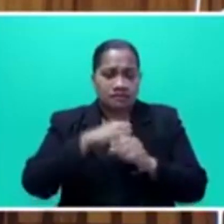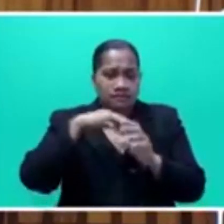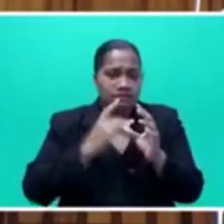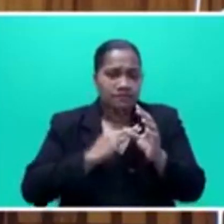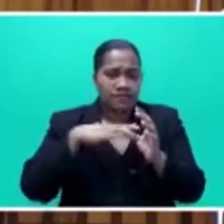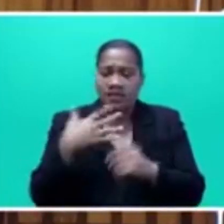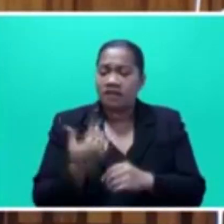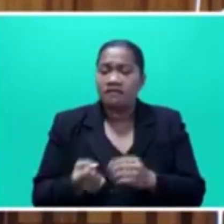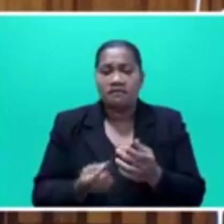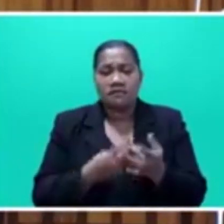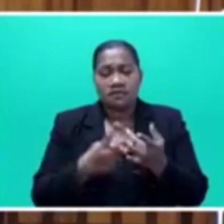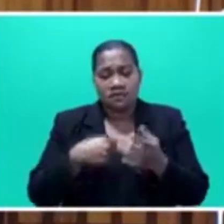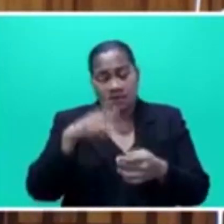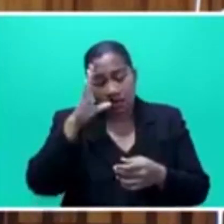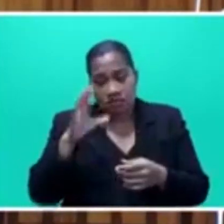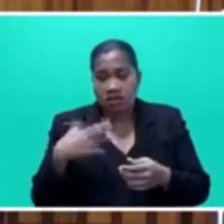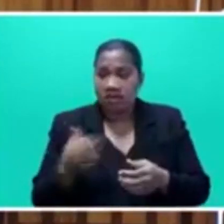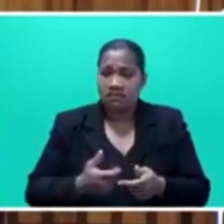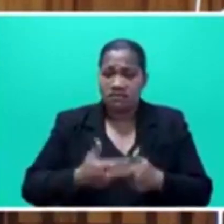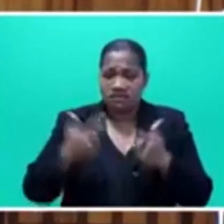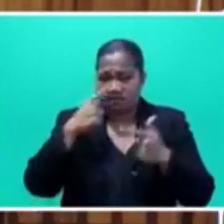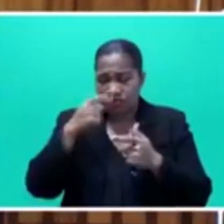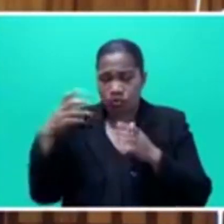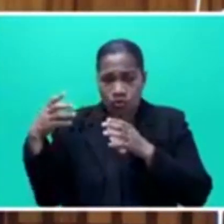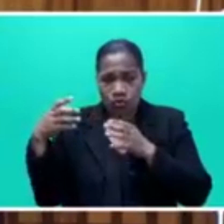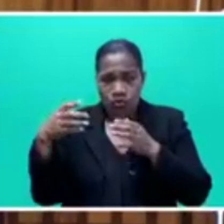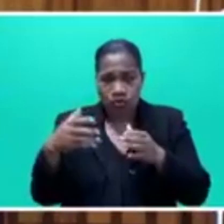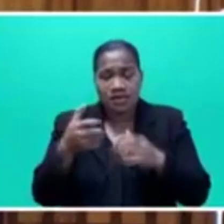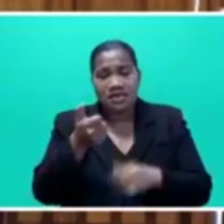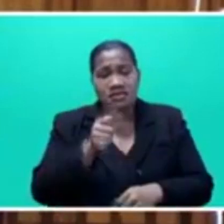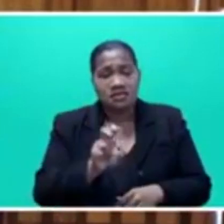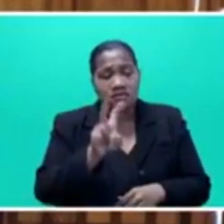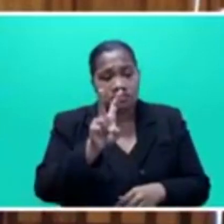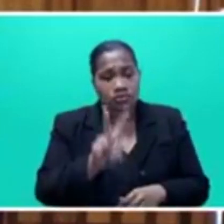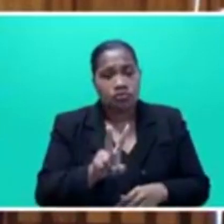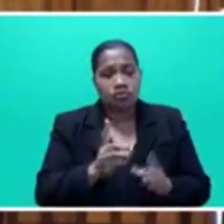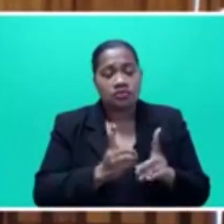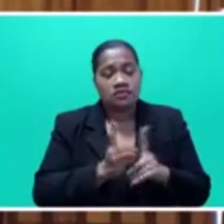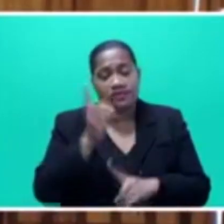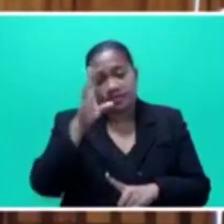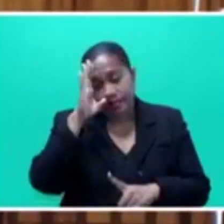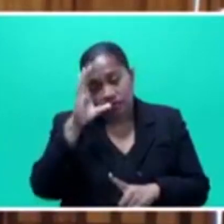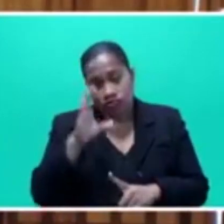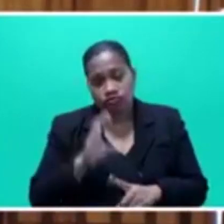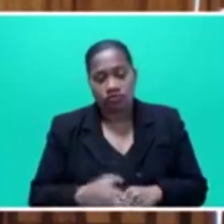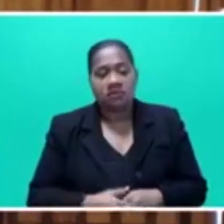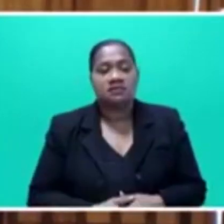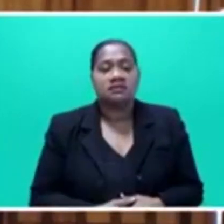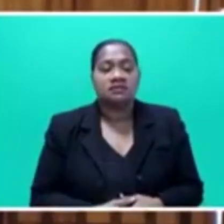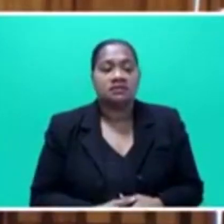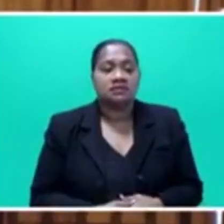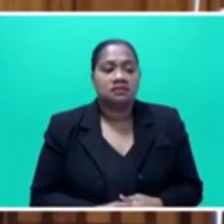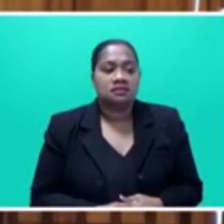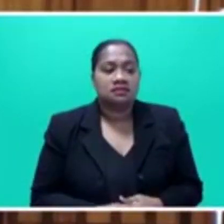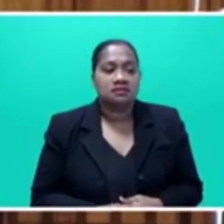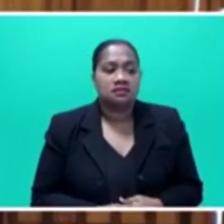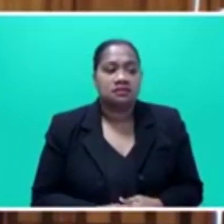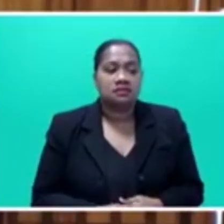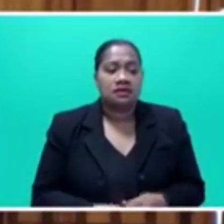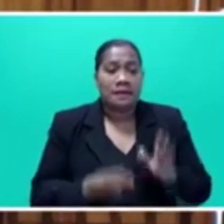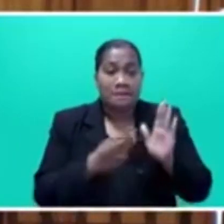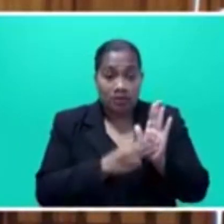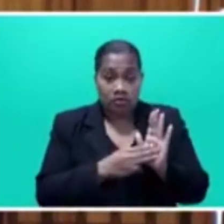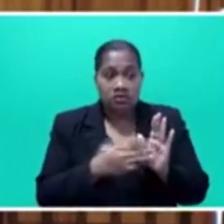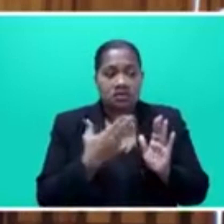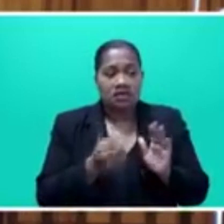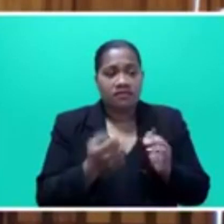that had a larger delegation than Fiji, of which 62 were developing countries. Mr. Speaker, sir, Maldives, which has a population